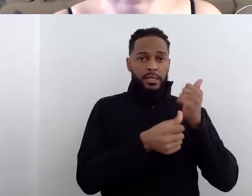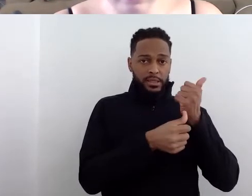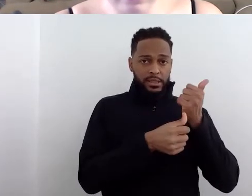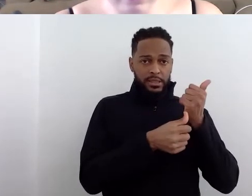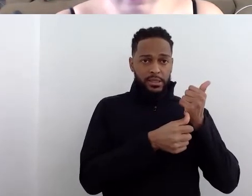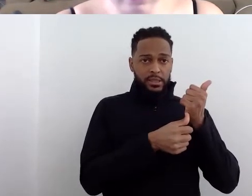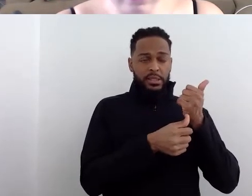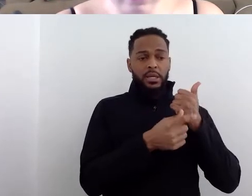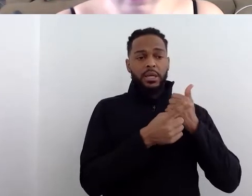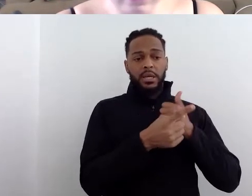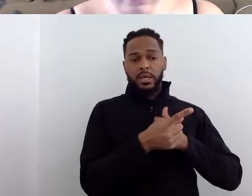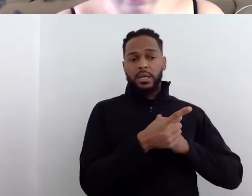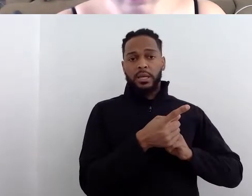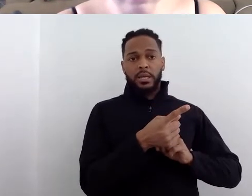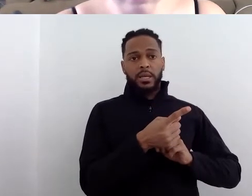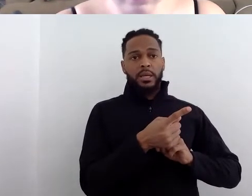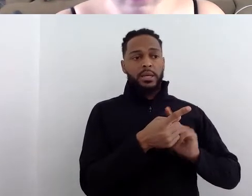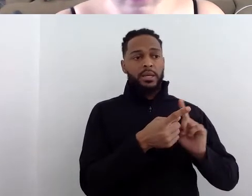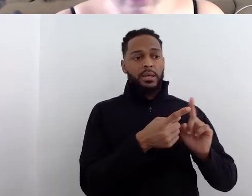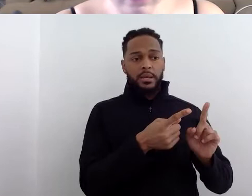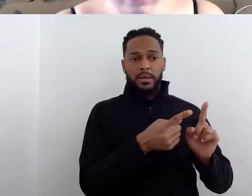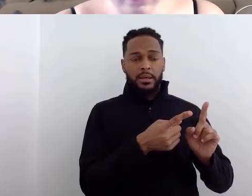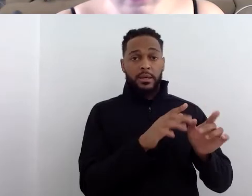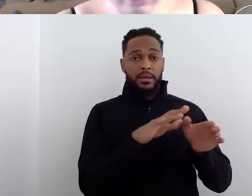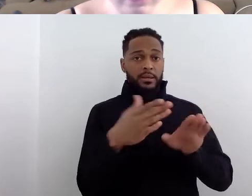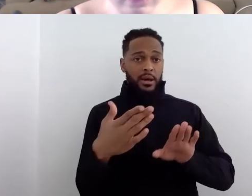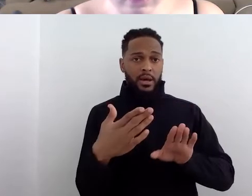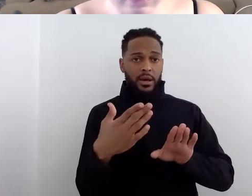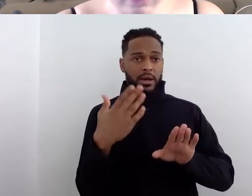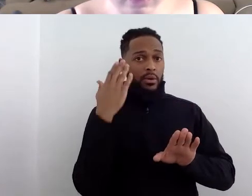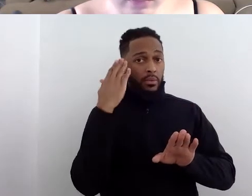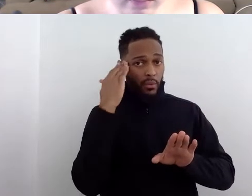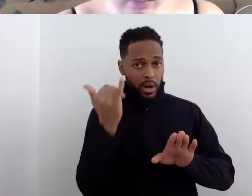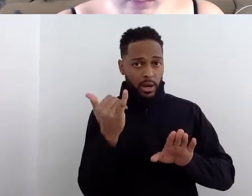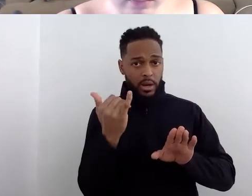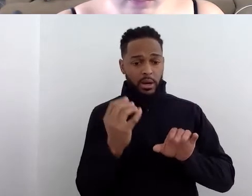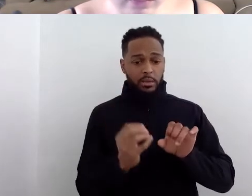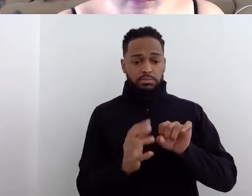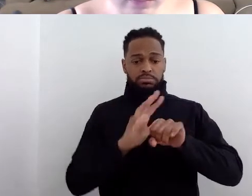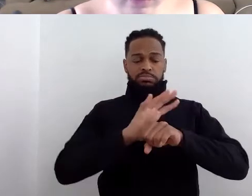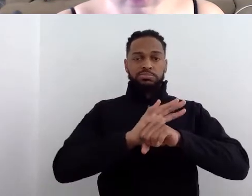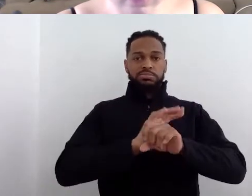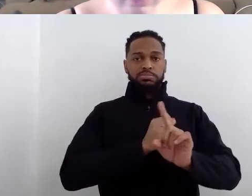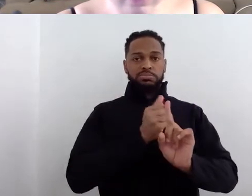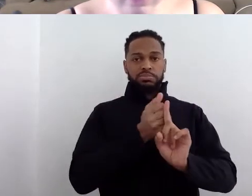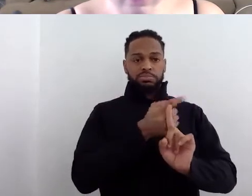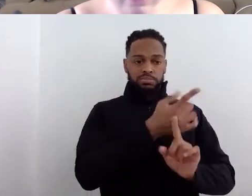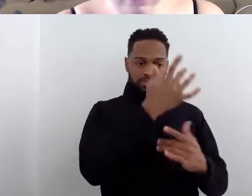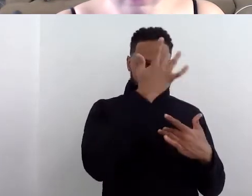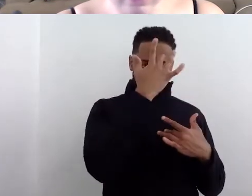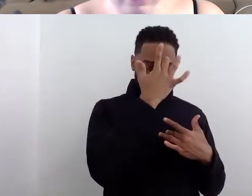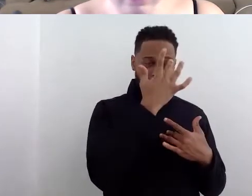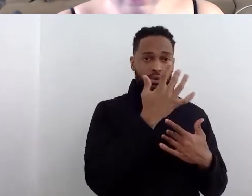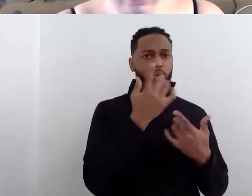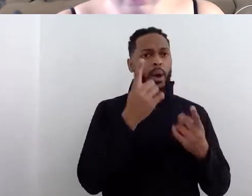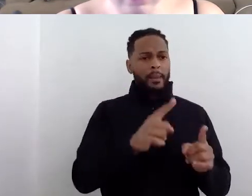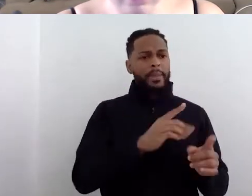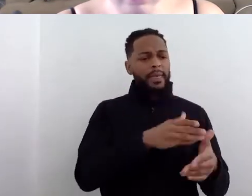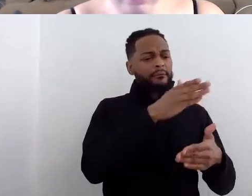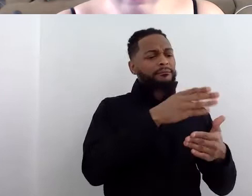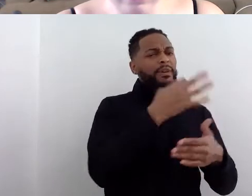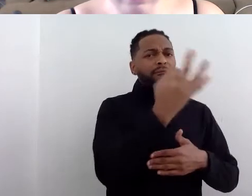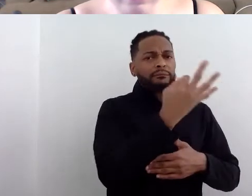and he called me on Sunday, says, I'm not feeling well. 2 weeks after that phone call, he passed away. So I understand